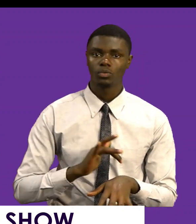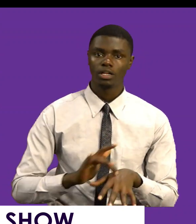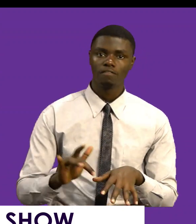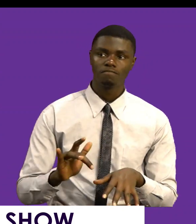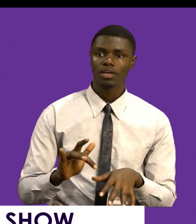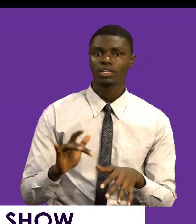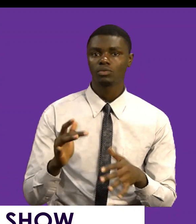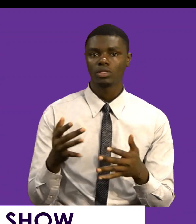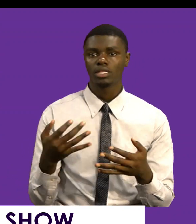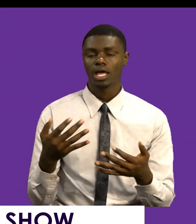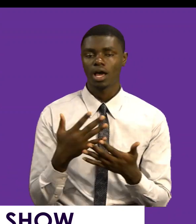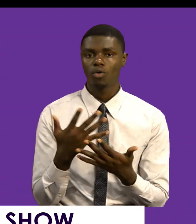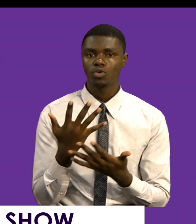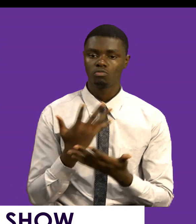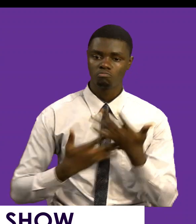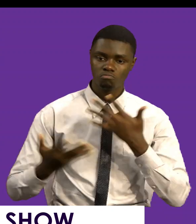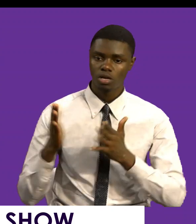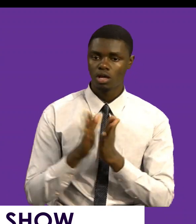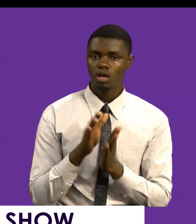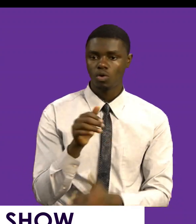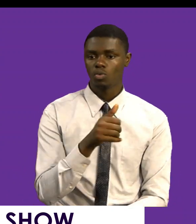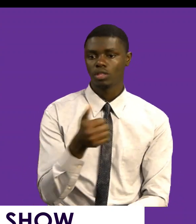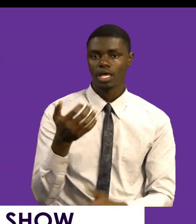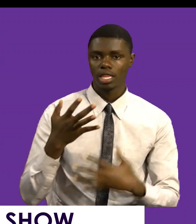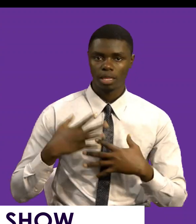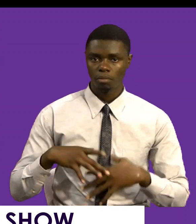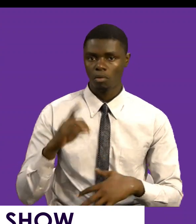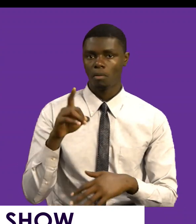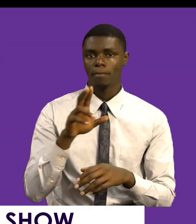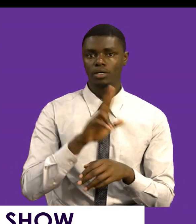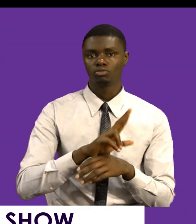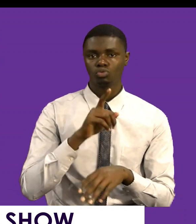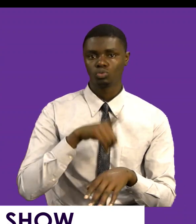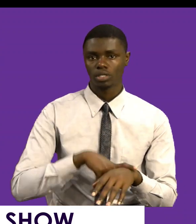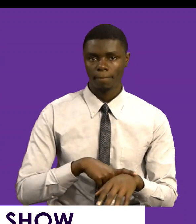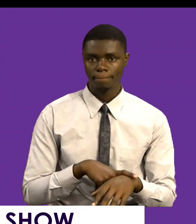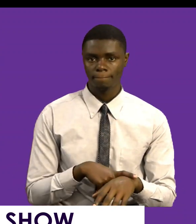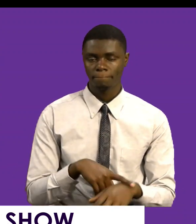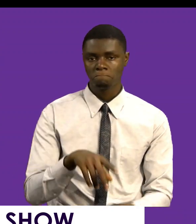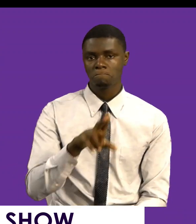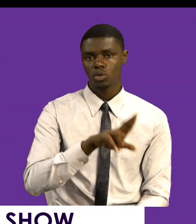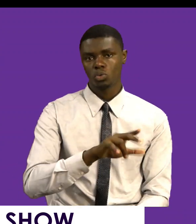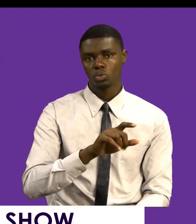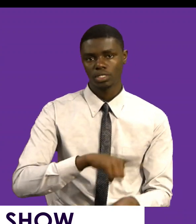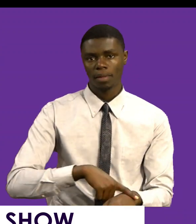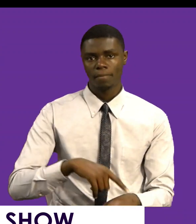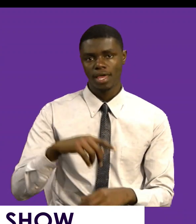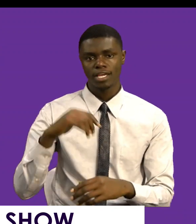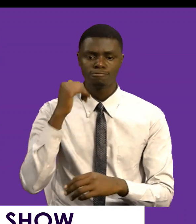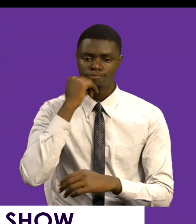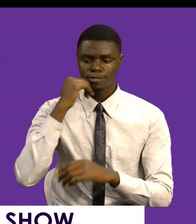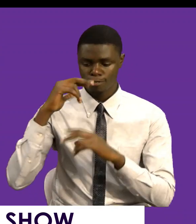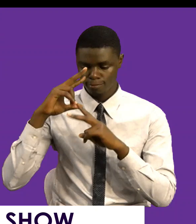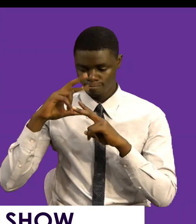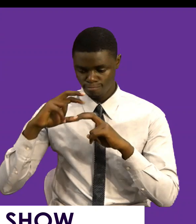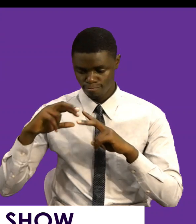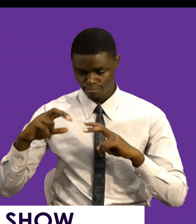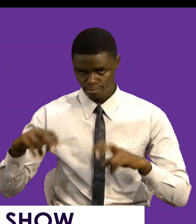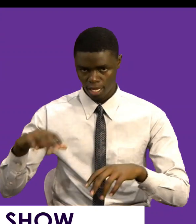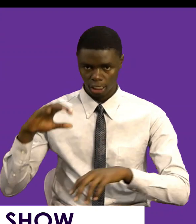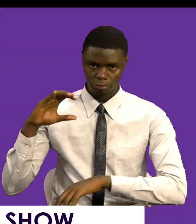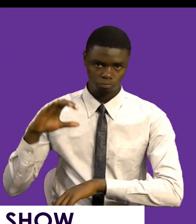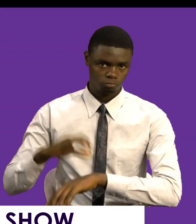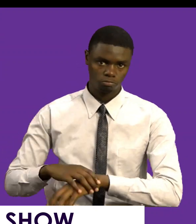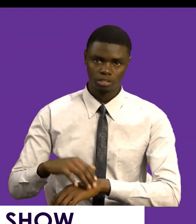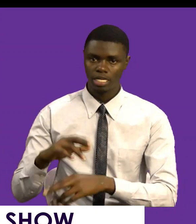favor with other people. That is why you should spend a lot of time in diagnosing the kind